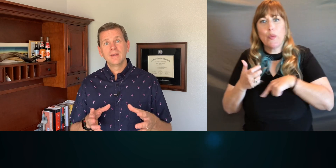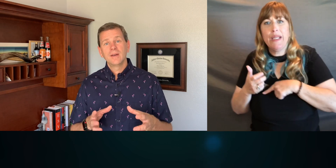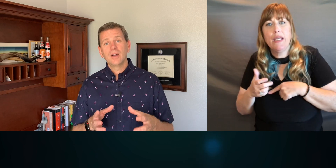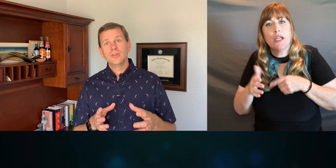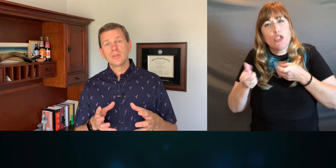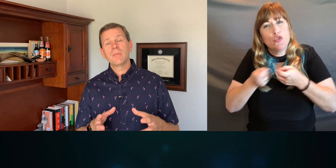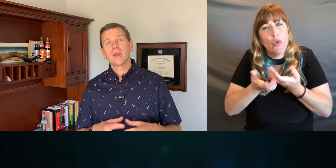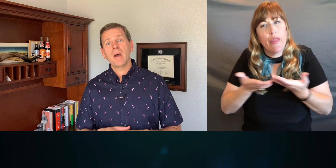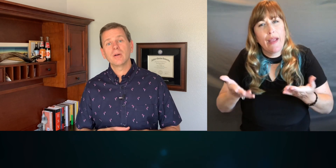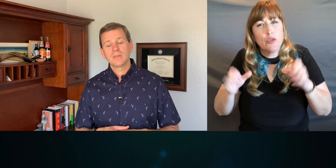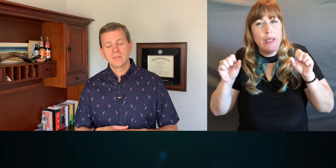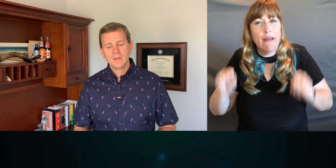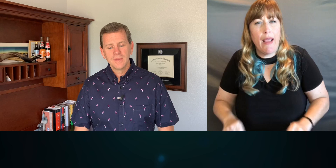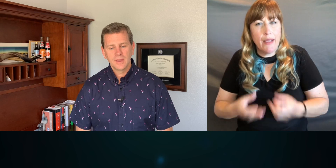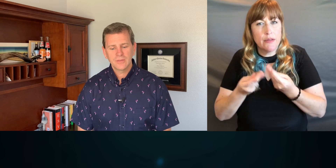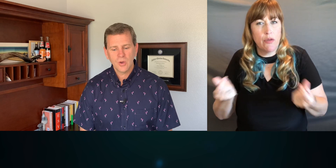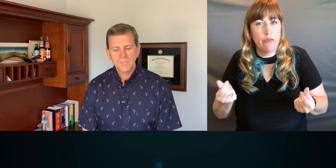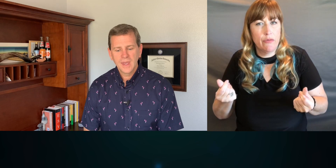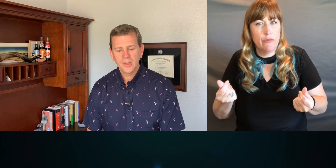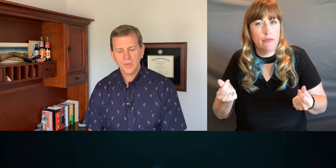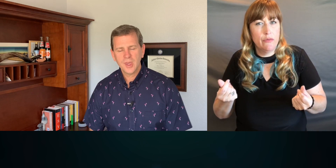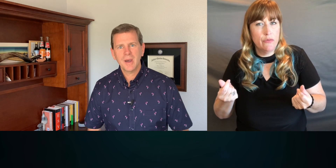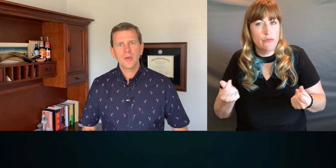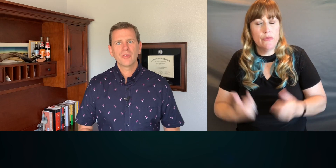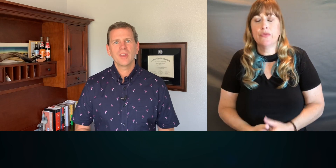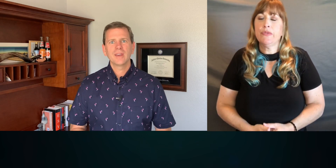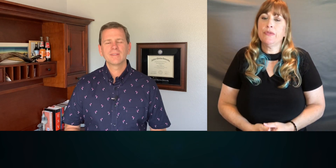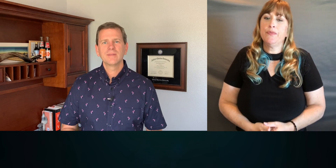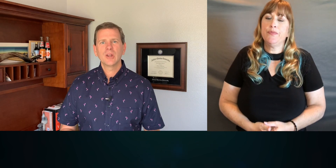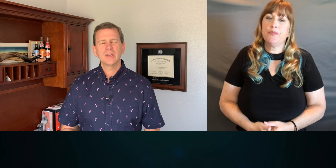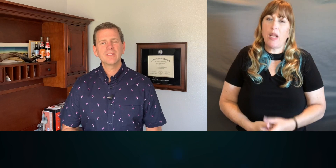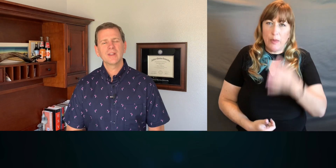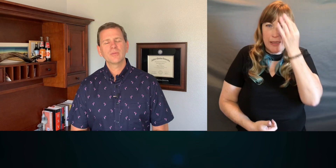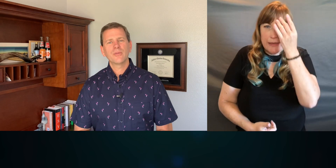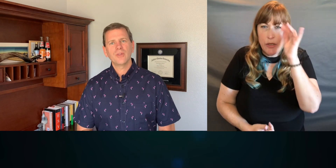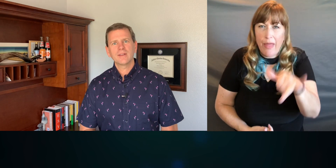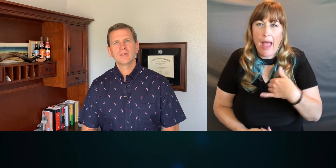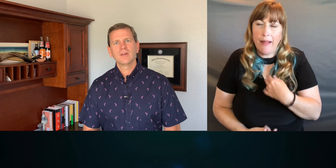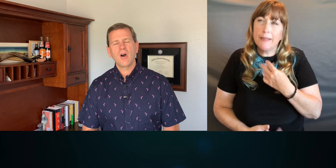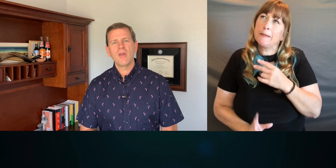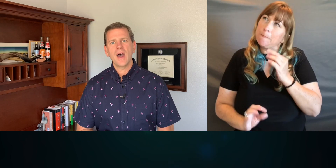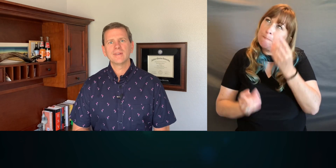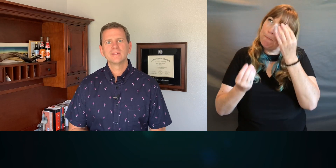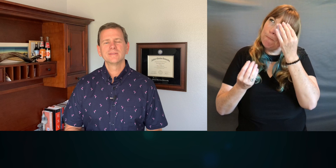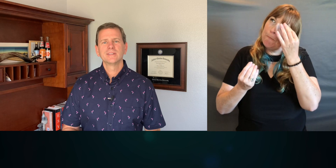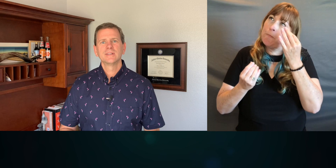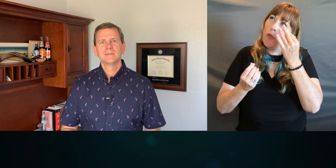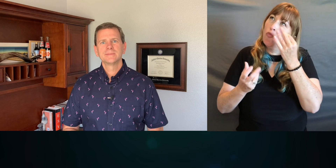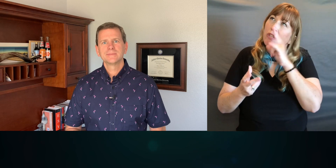can do something about. And so as we think about those things, you know, let's reflect on that.